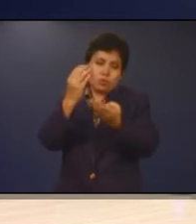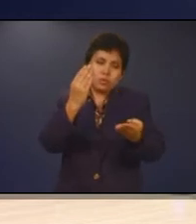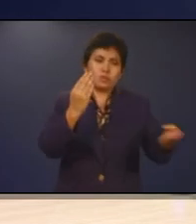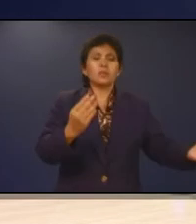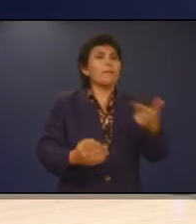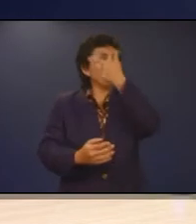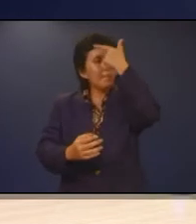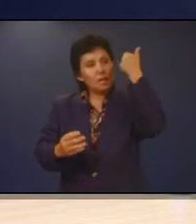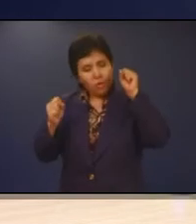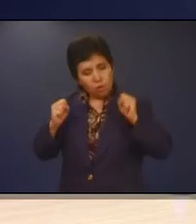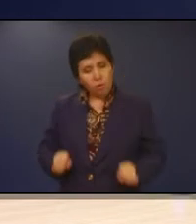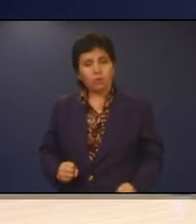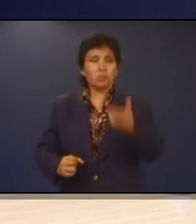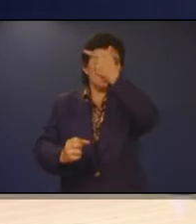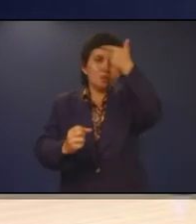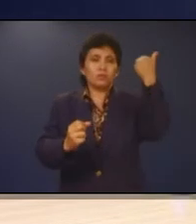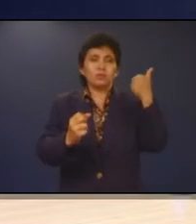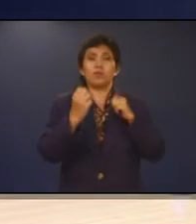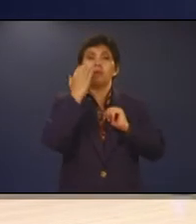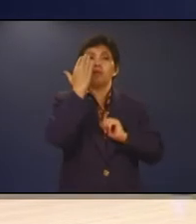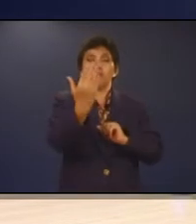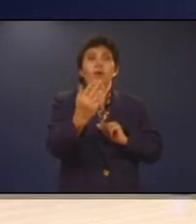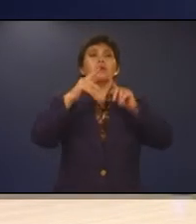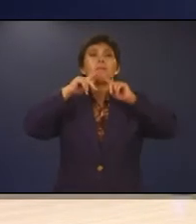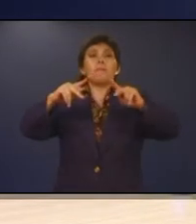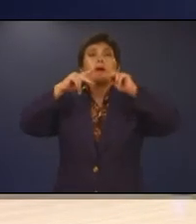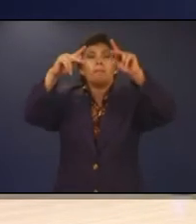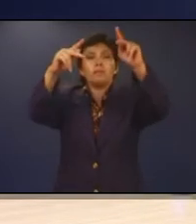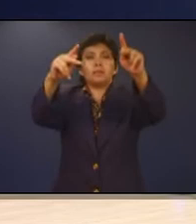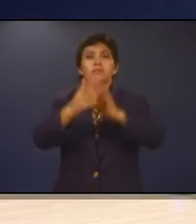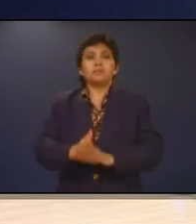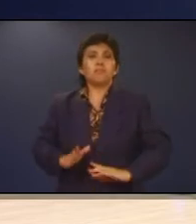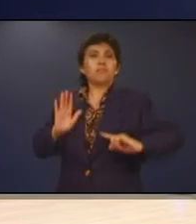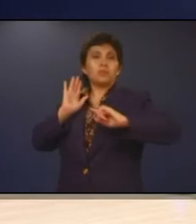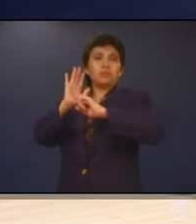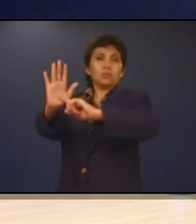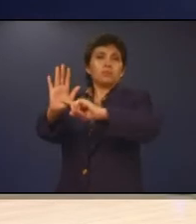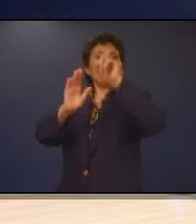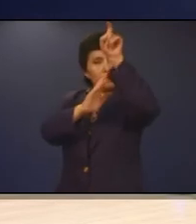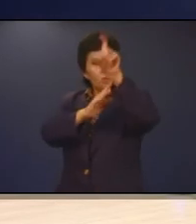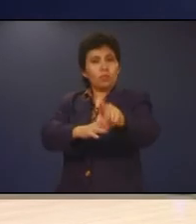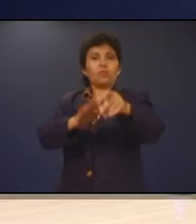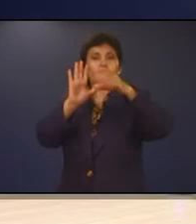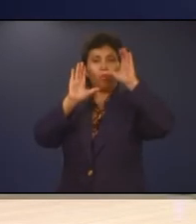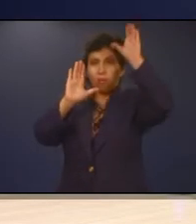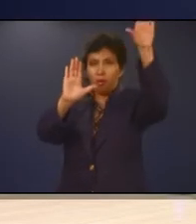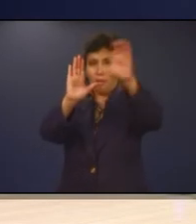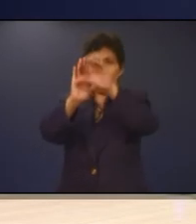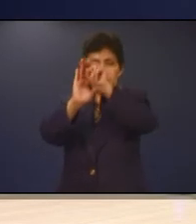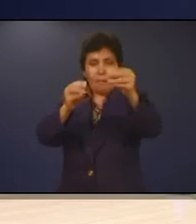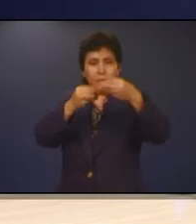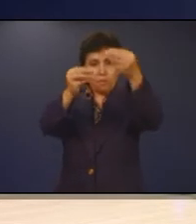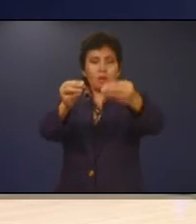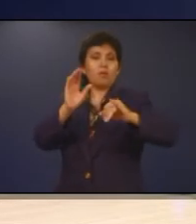social subject. It's because they'll be in front of a public, an audience, because they need to portray a very